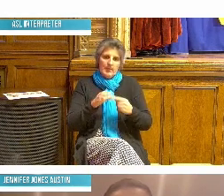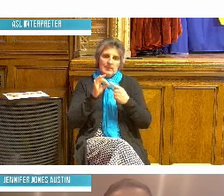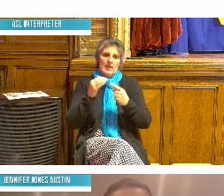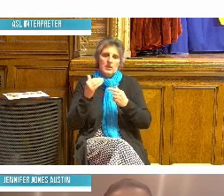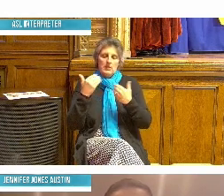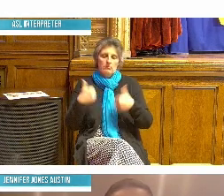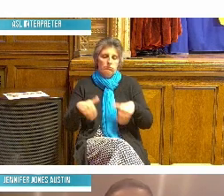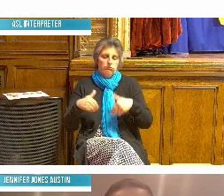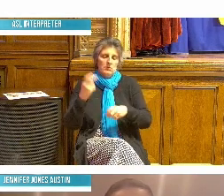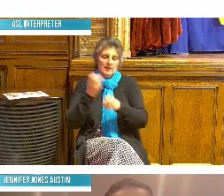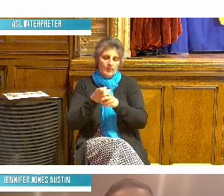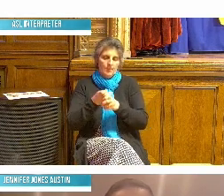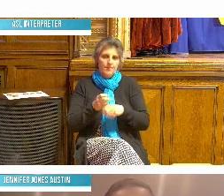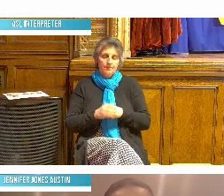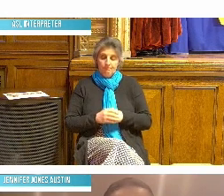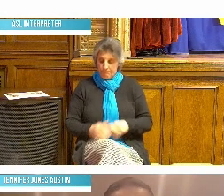burdensome.